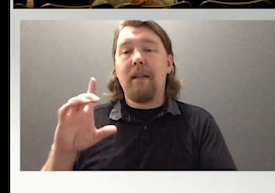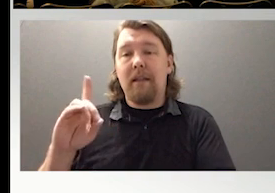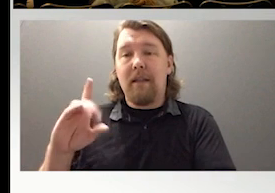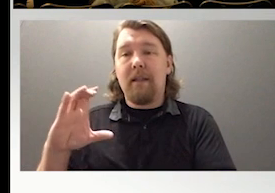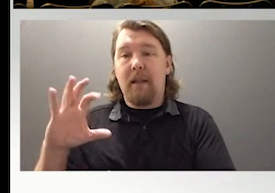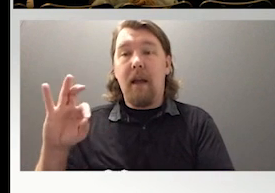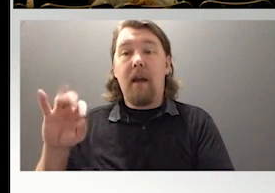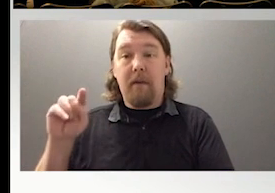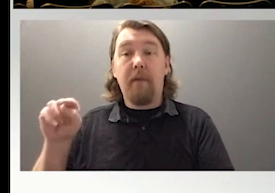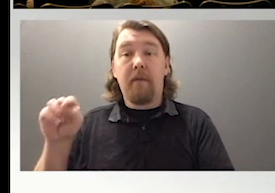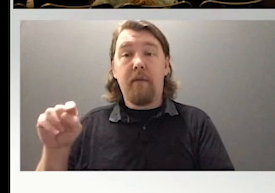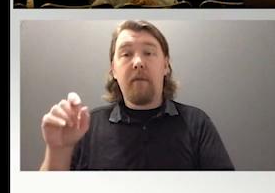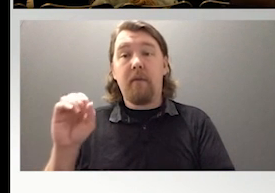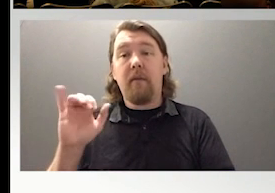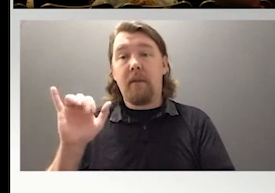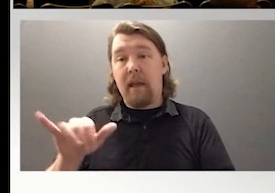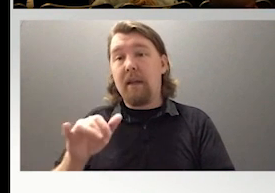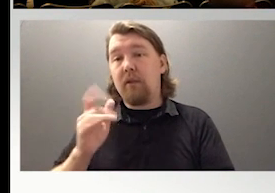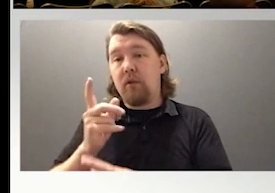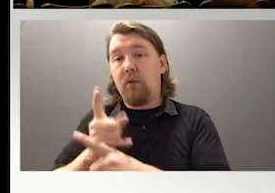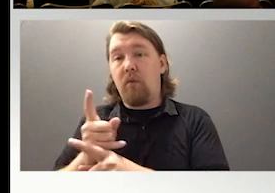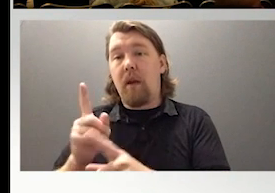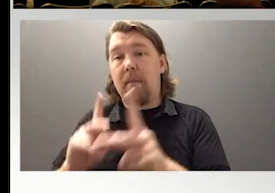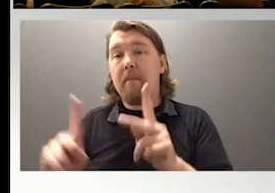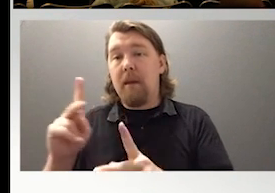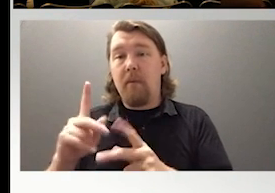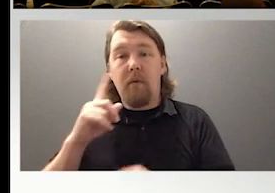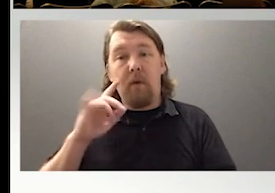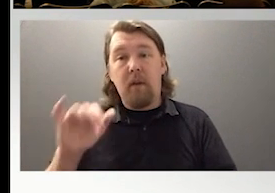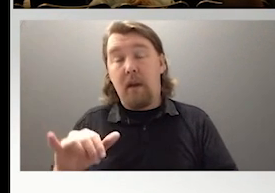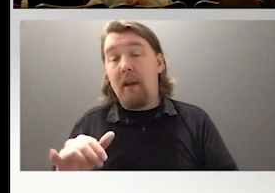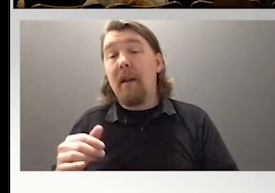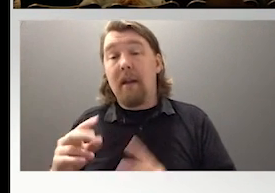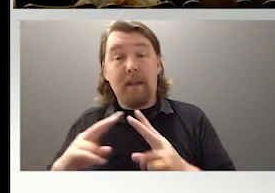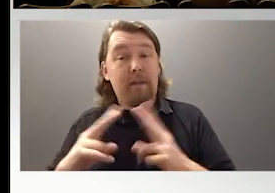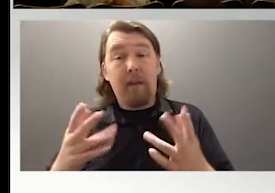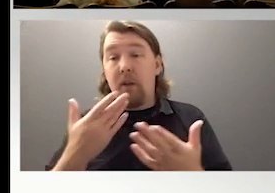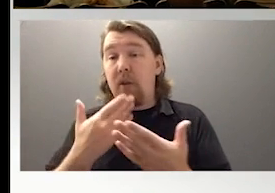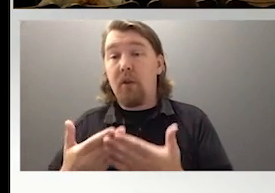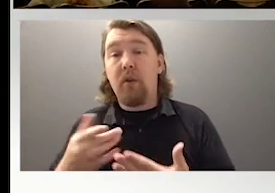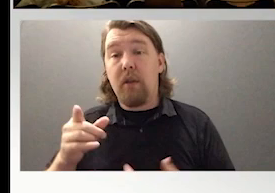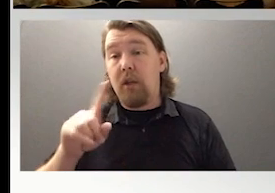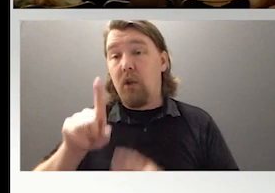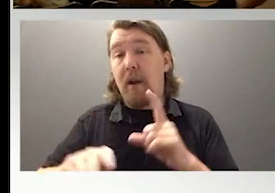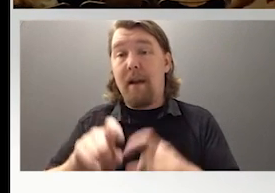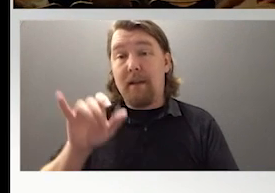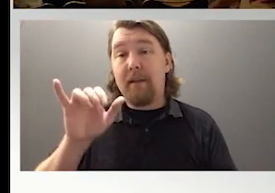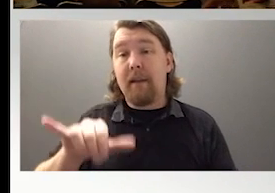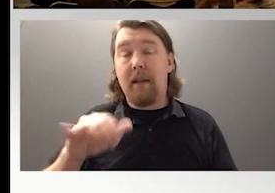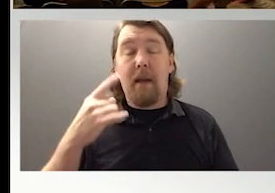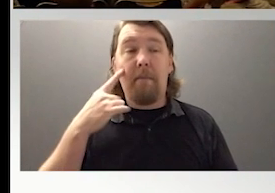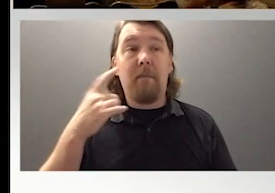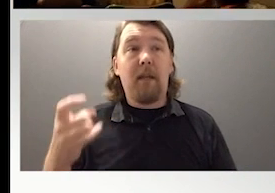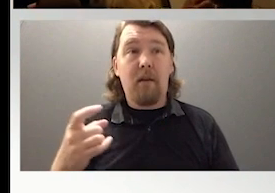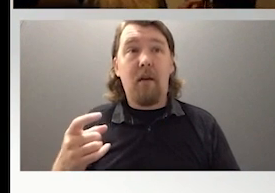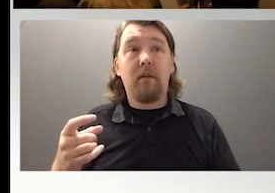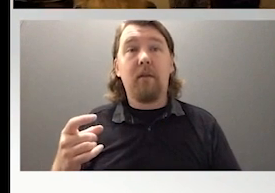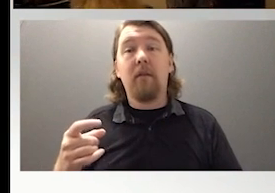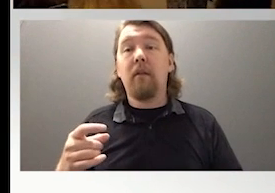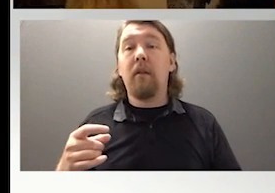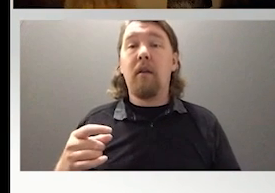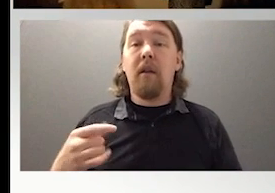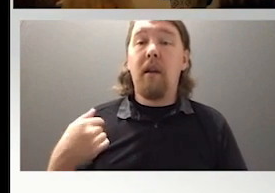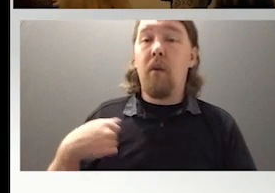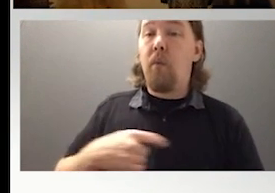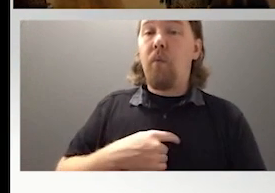DCF would be the right people. And so for example, and it's very good that you're asking that question because as